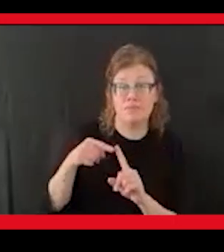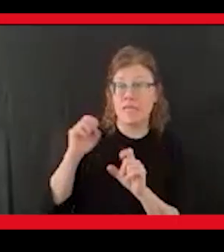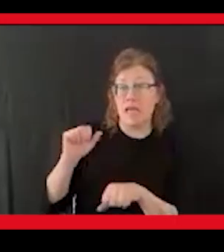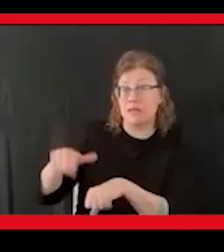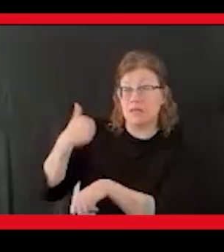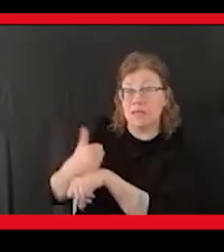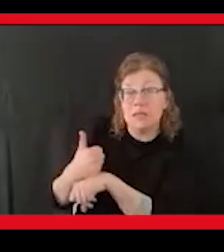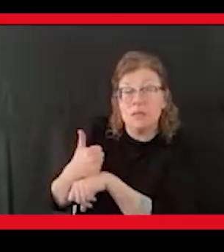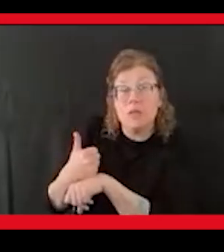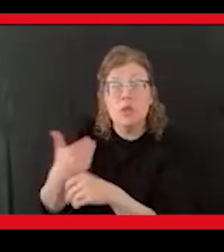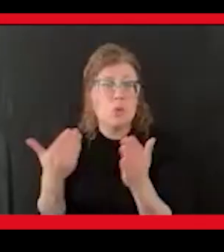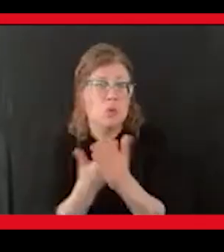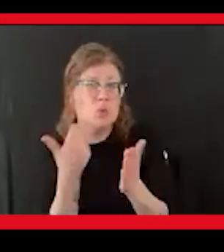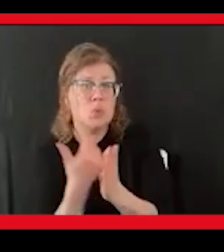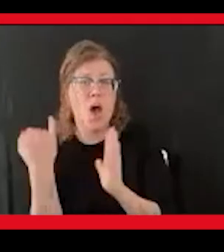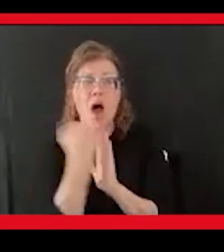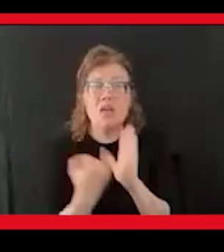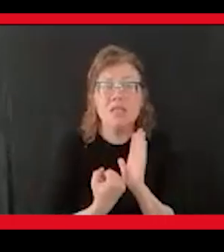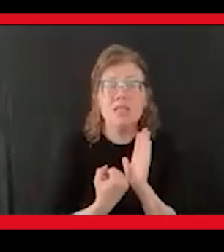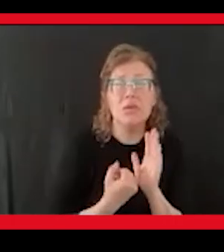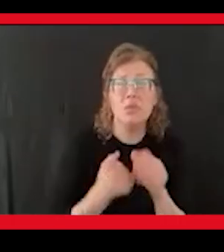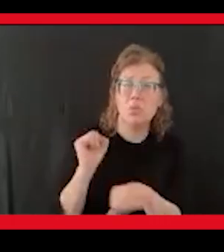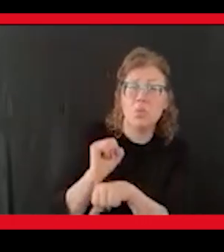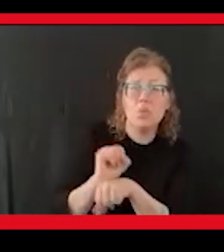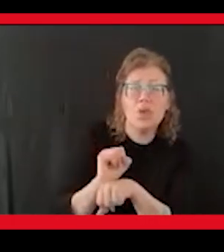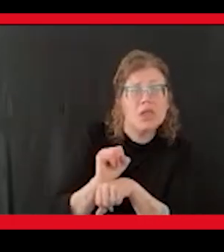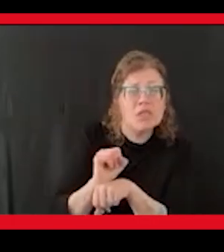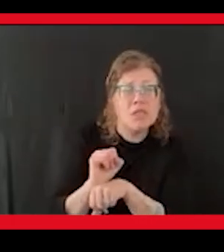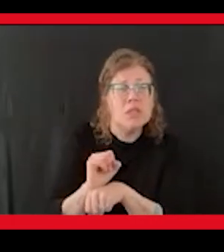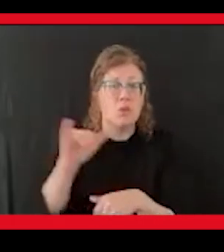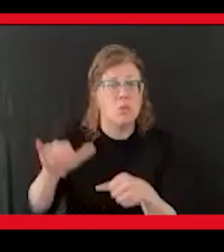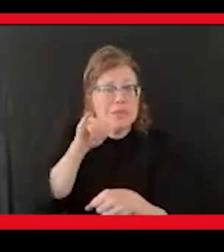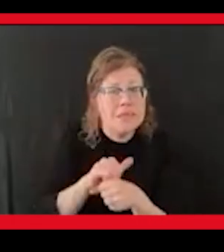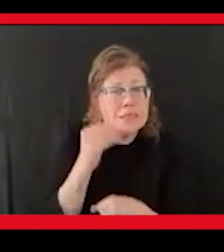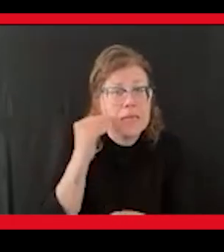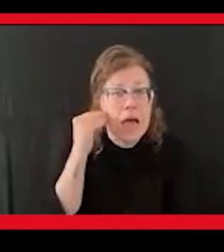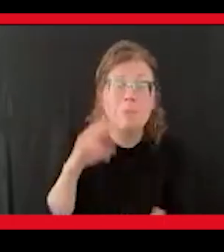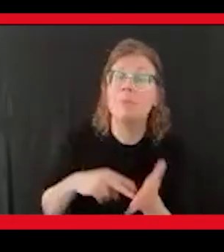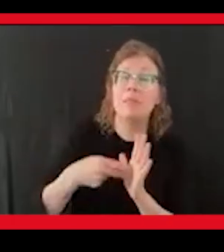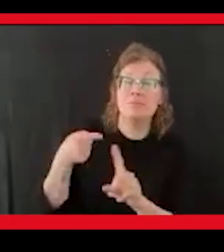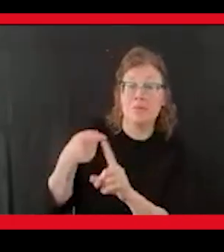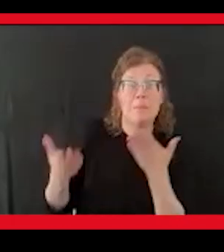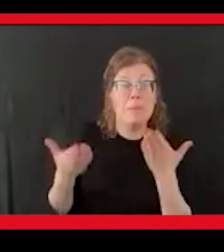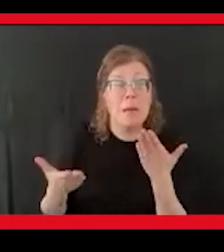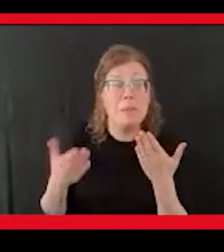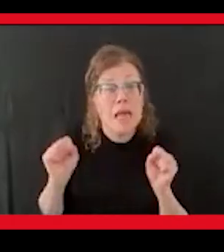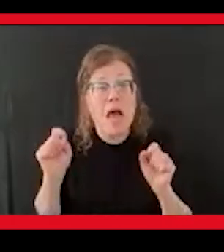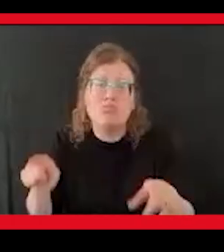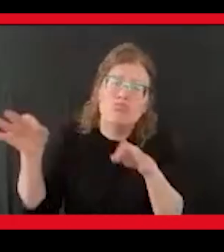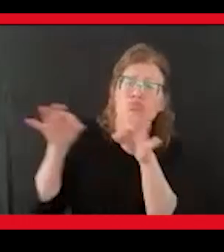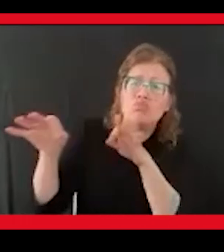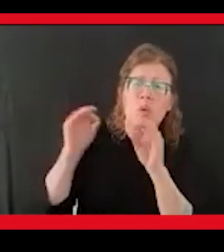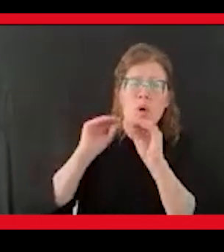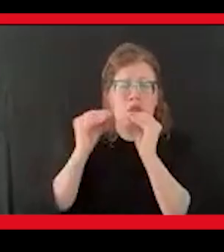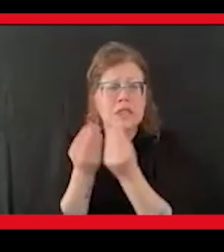that your organization primarily works with exhibiting emerging artists, and you have a history of supporting